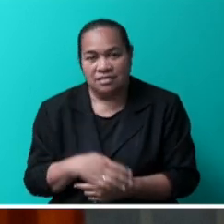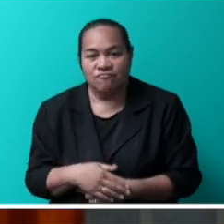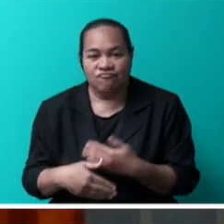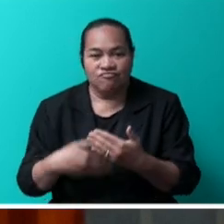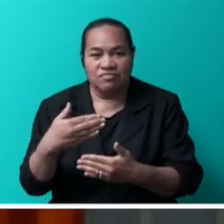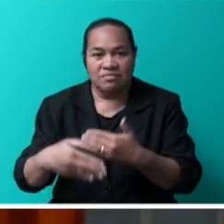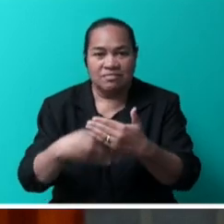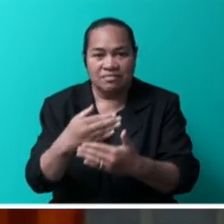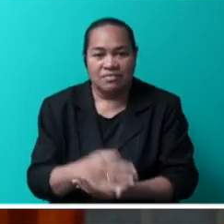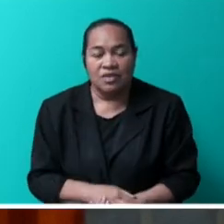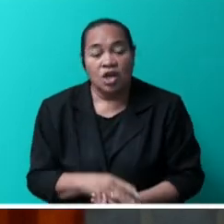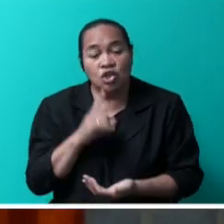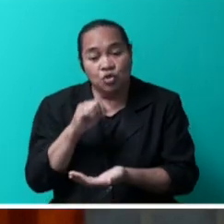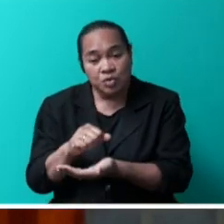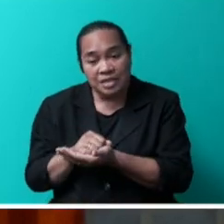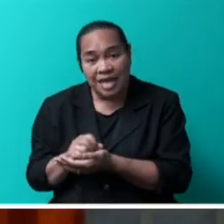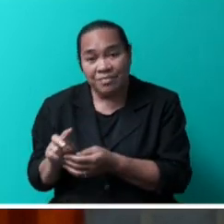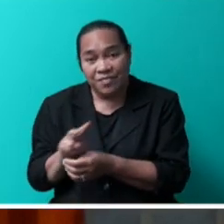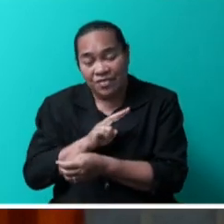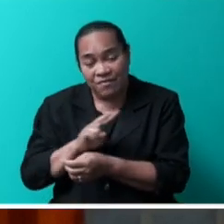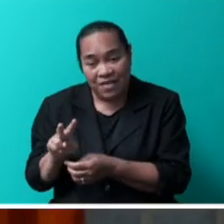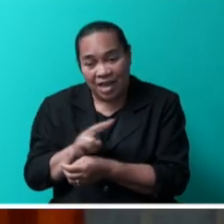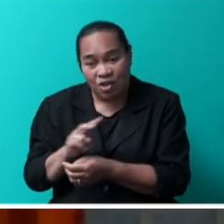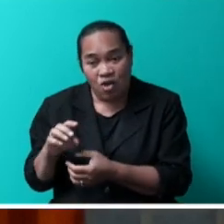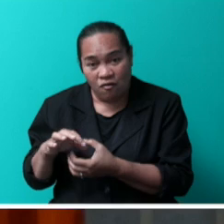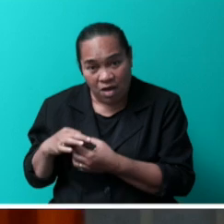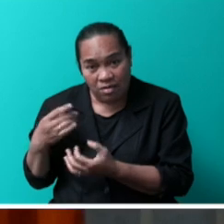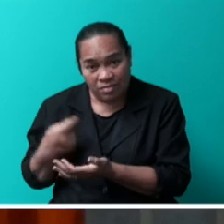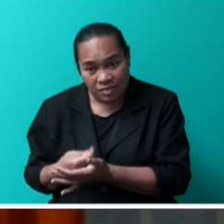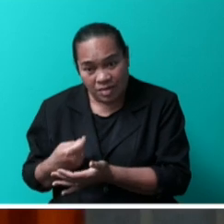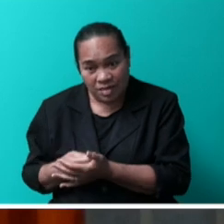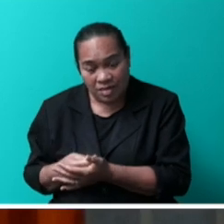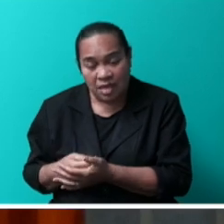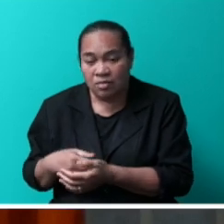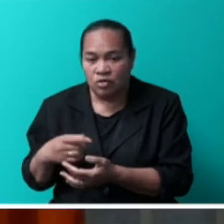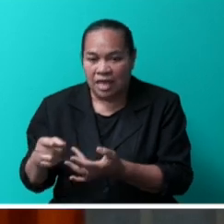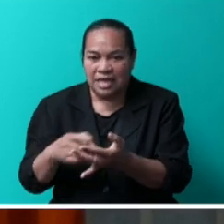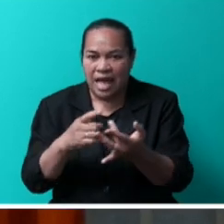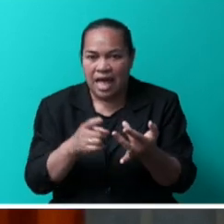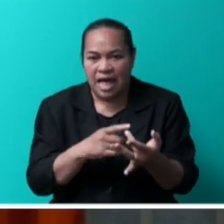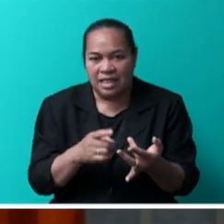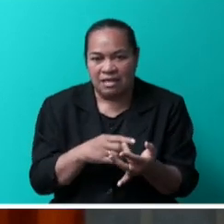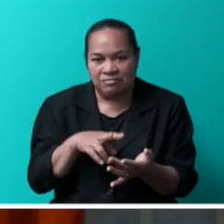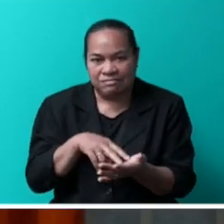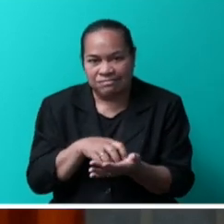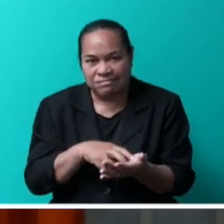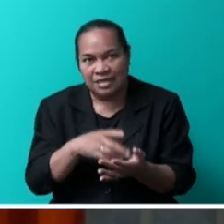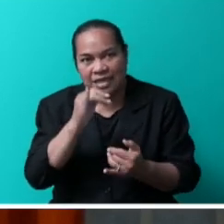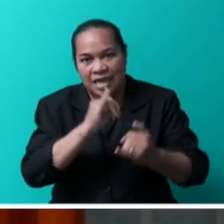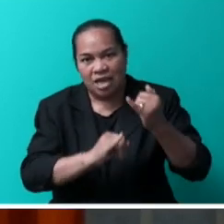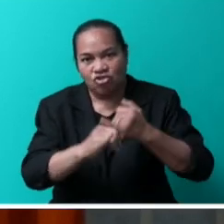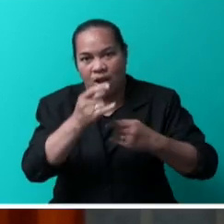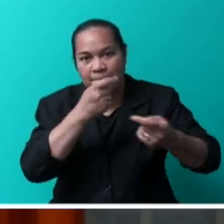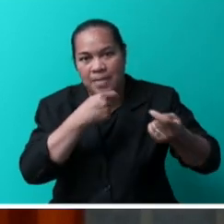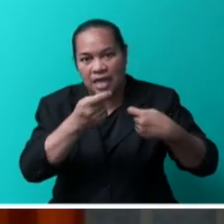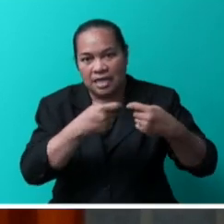Speaker, sir, to preserve the value of our reserves against currency volatility in international markets,